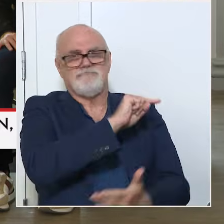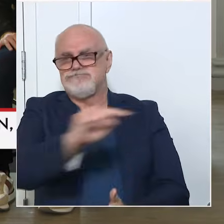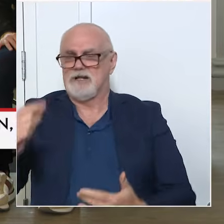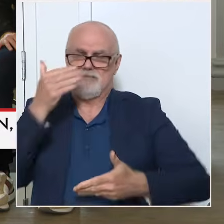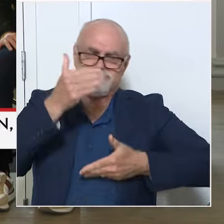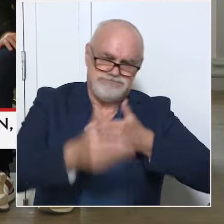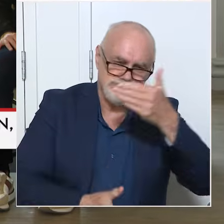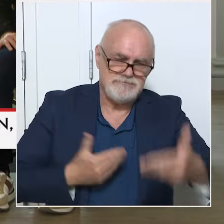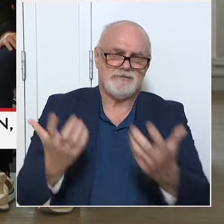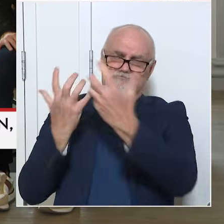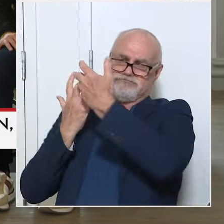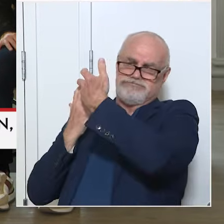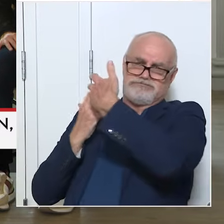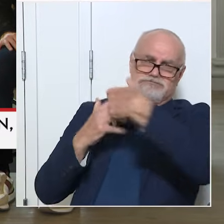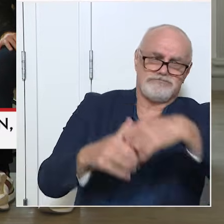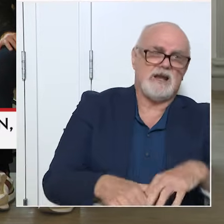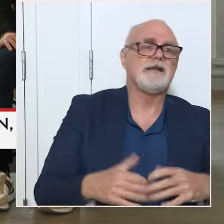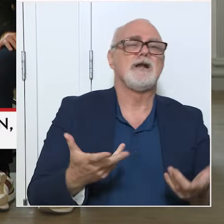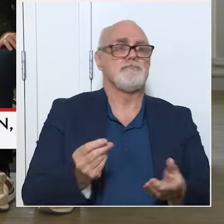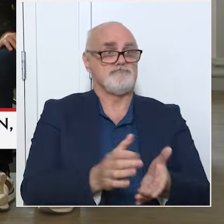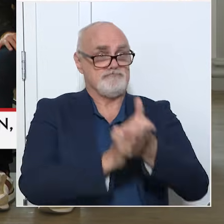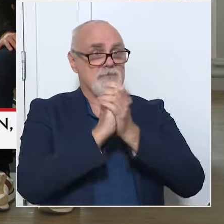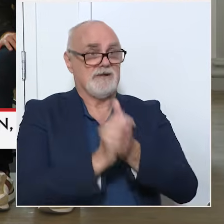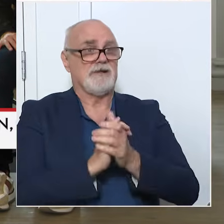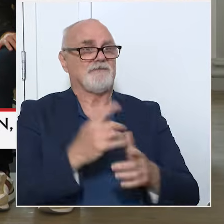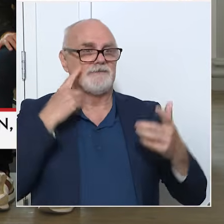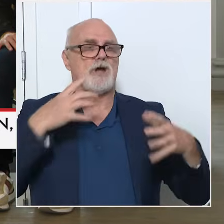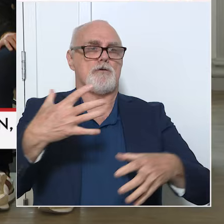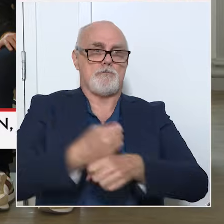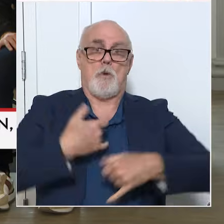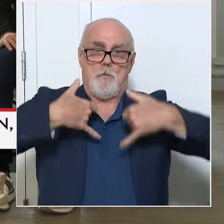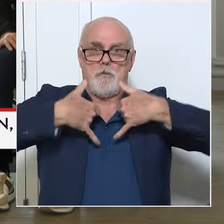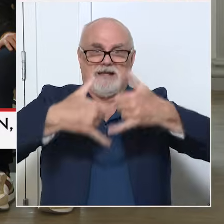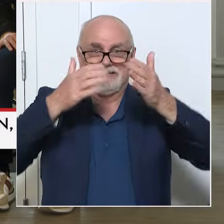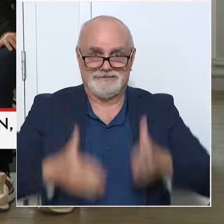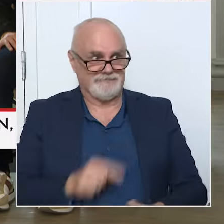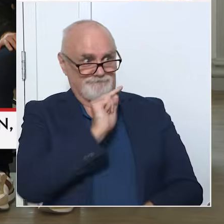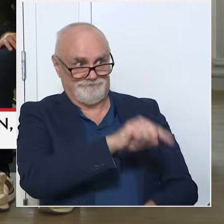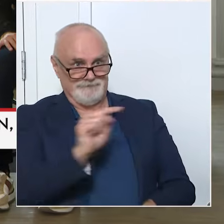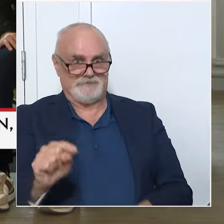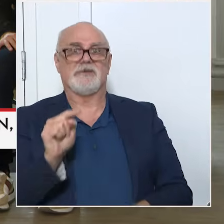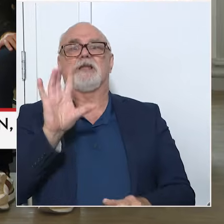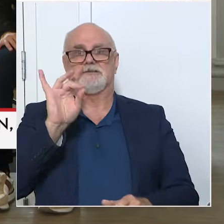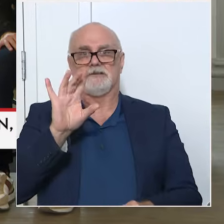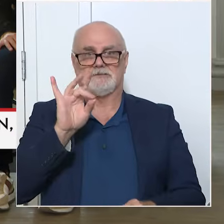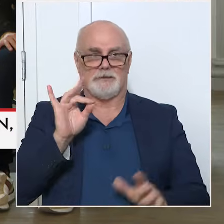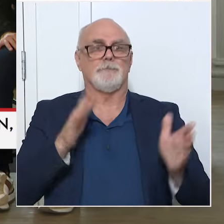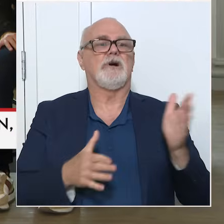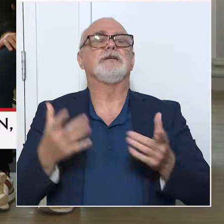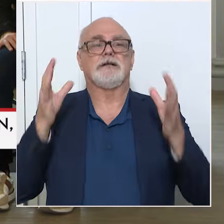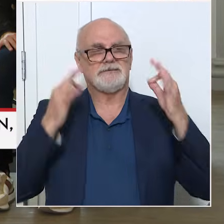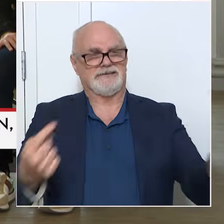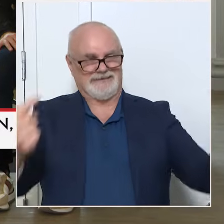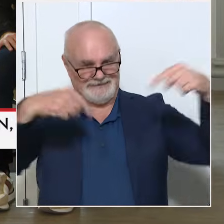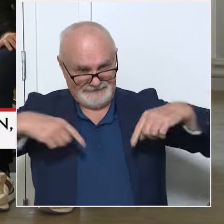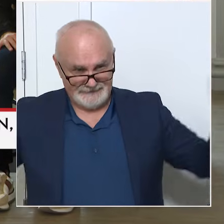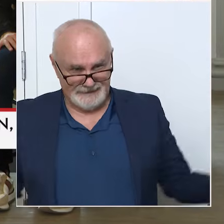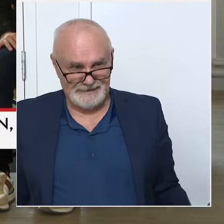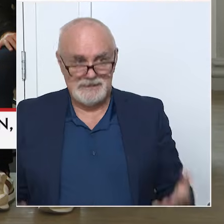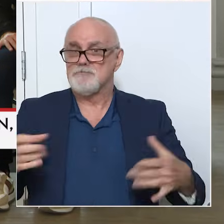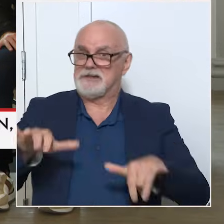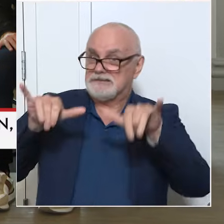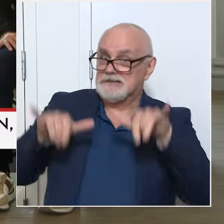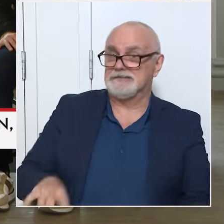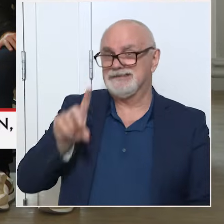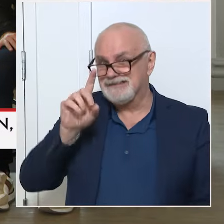and today's awardees for betting on DC. Your decision to expand, relocate, and invest here strengthens our entire